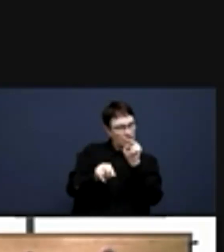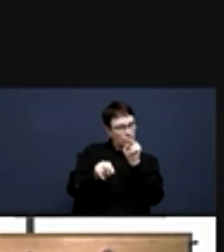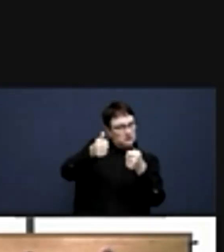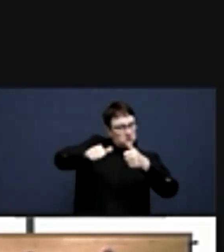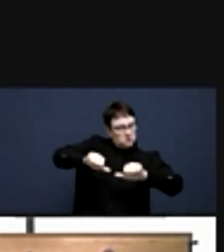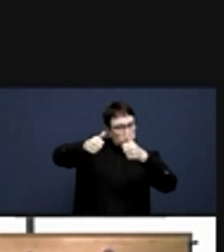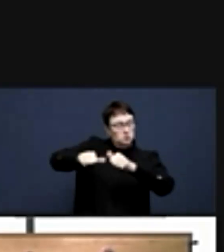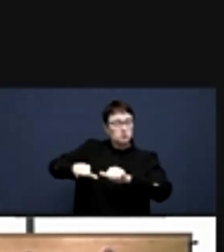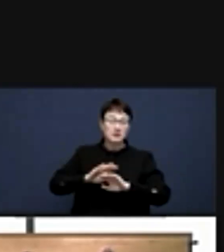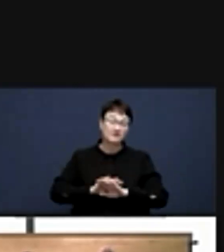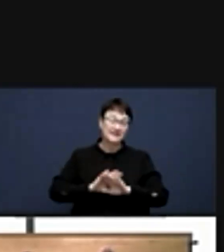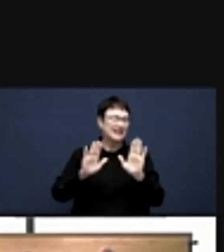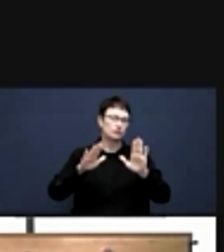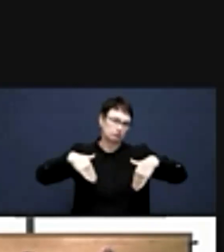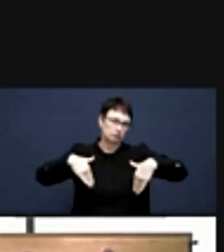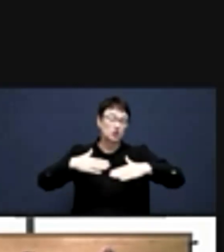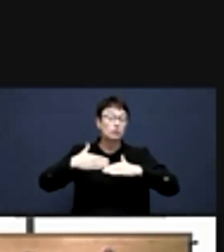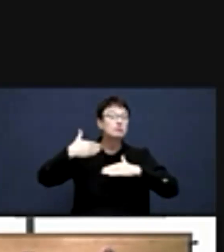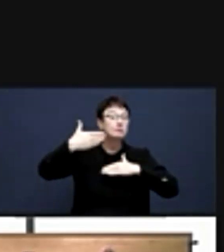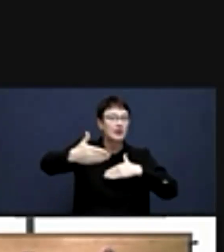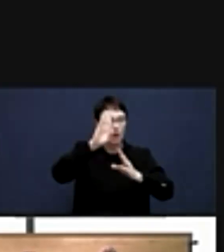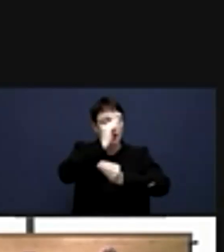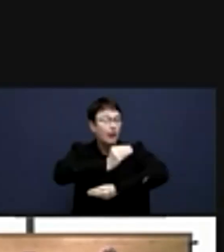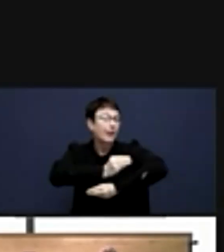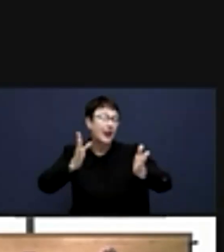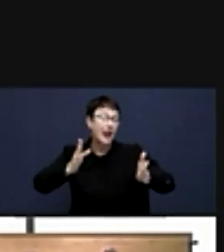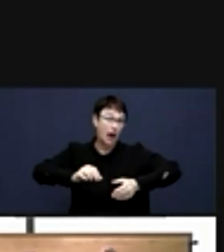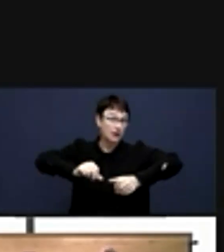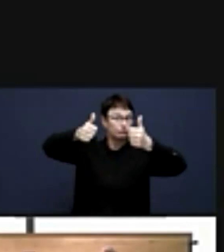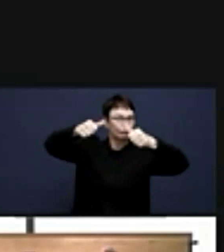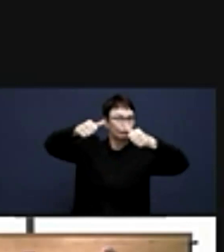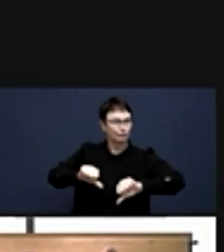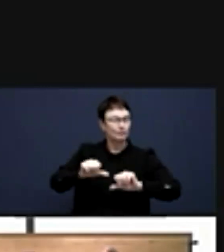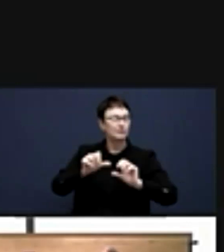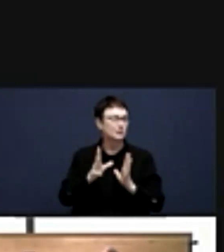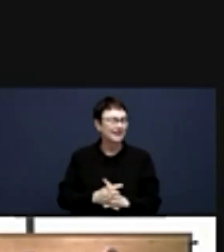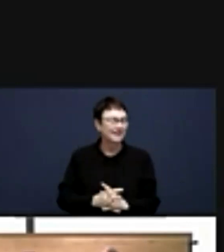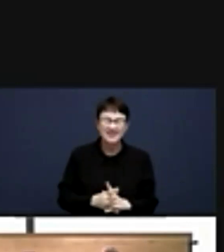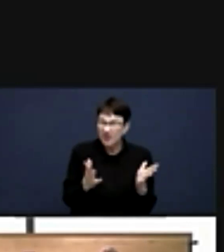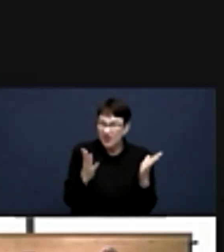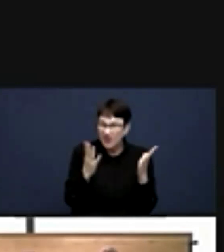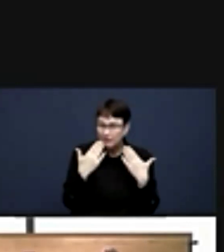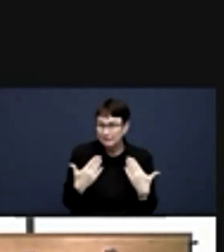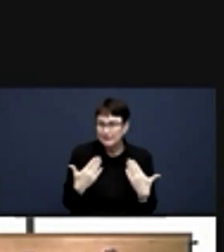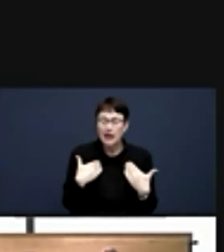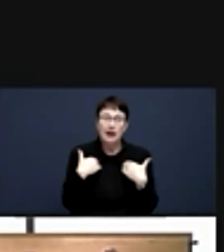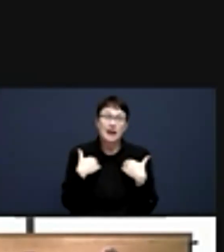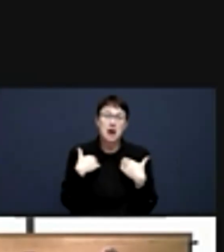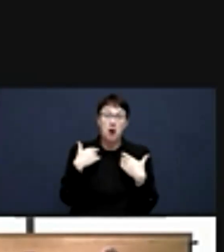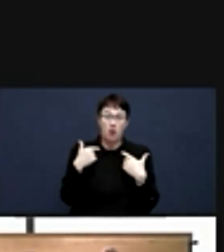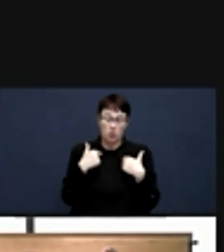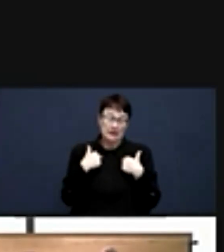that model out outside BOSA to other federal instances for federal organizations, and maybe as a good practice